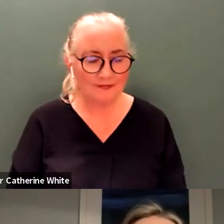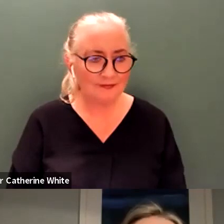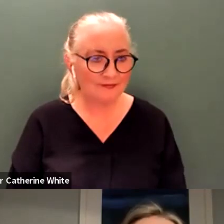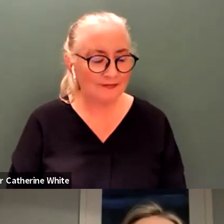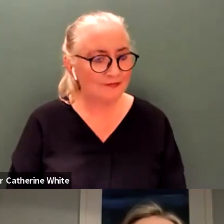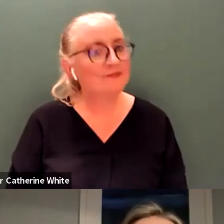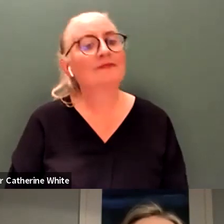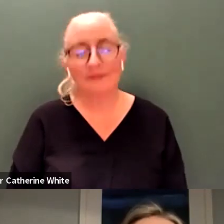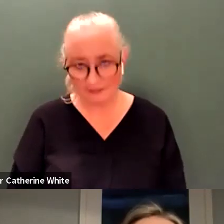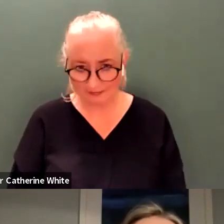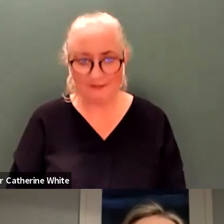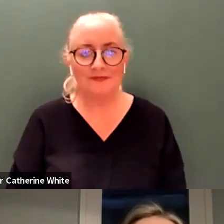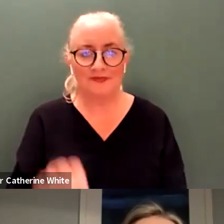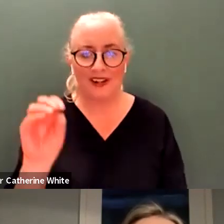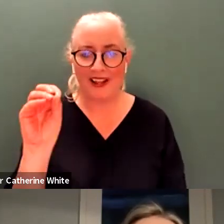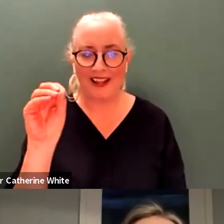Okay.